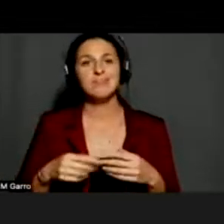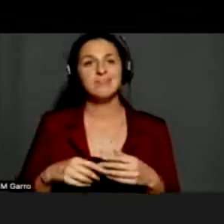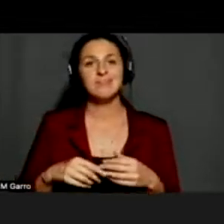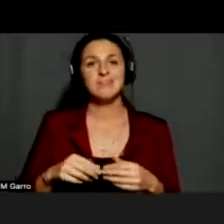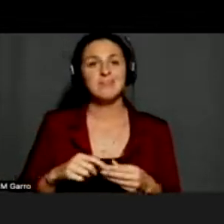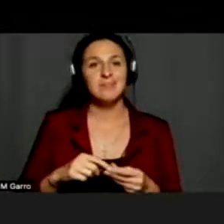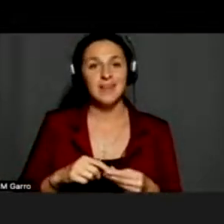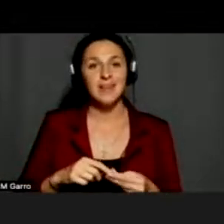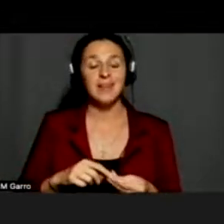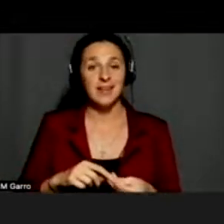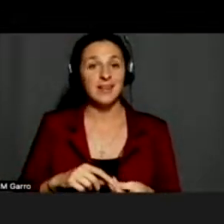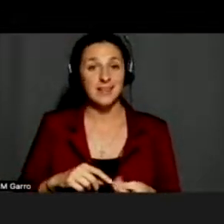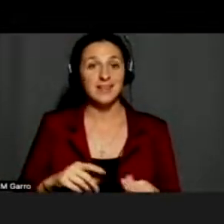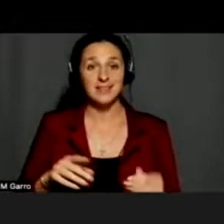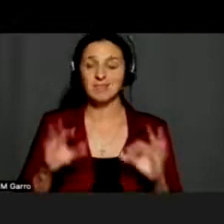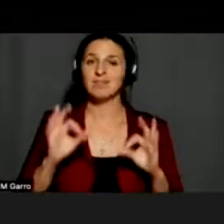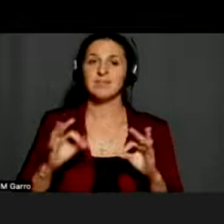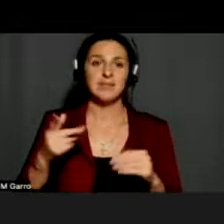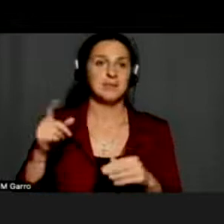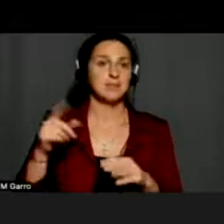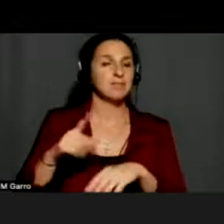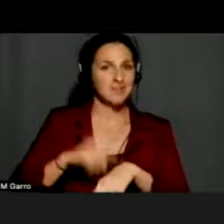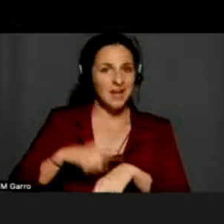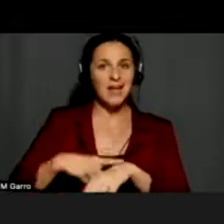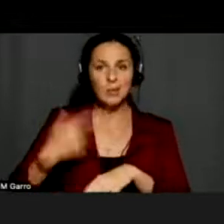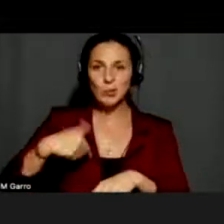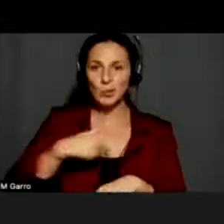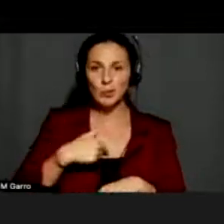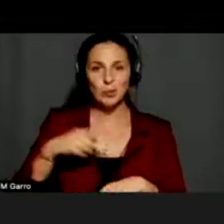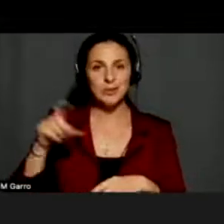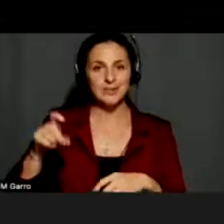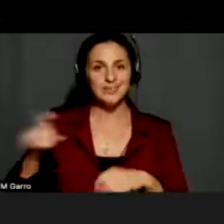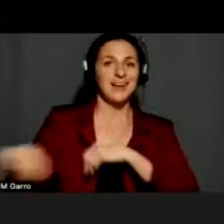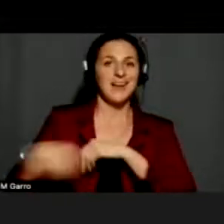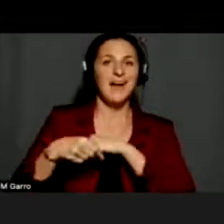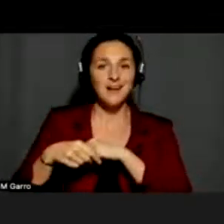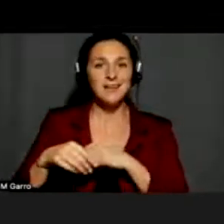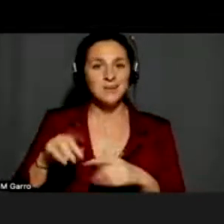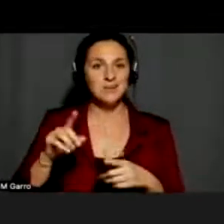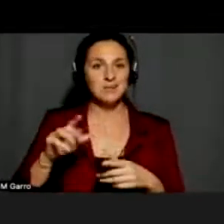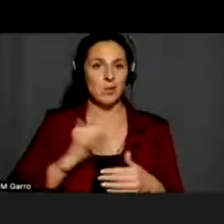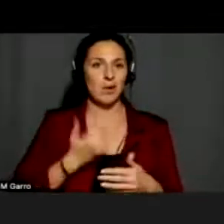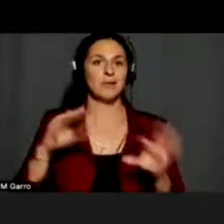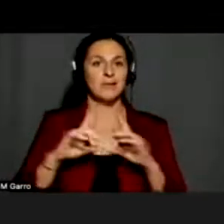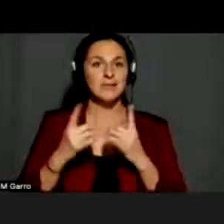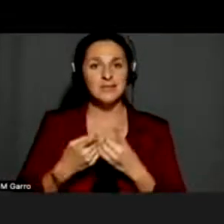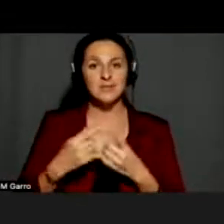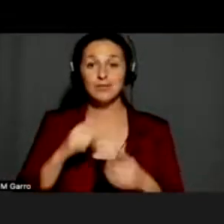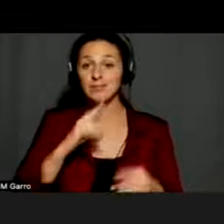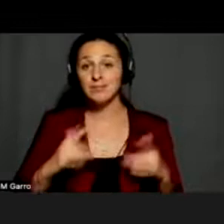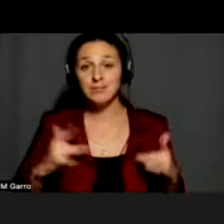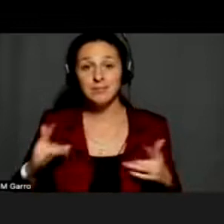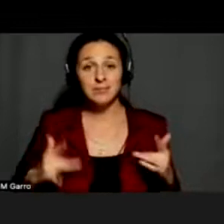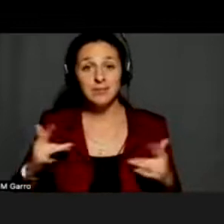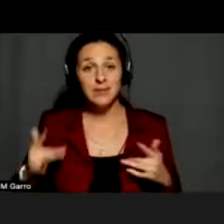that we have those in our district. I'm excited about